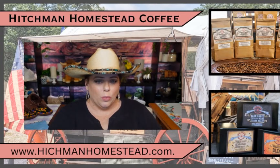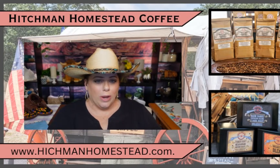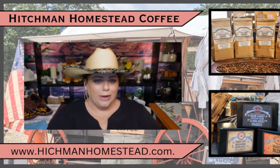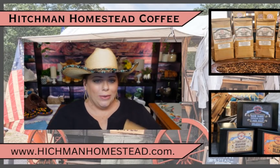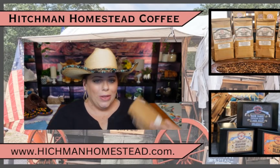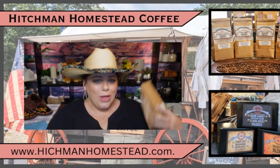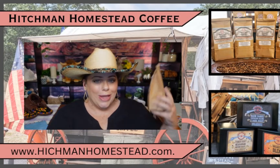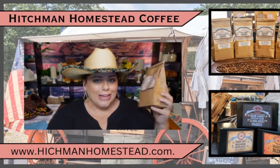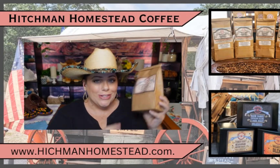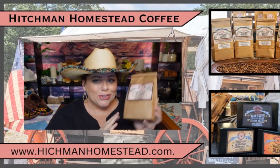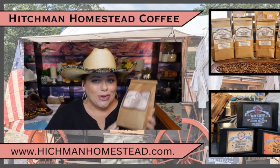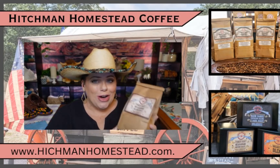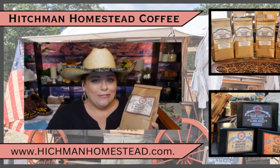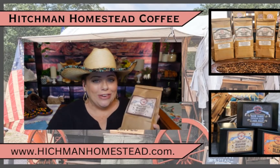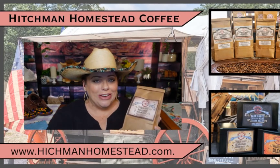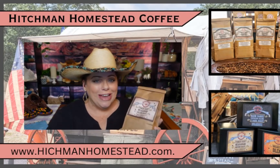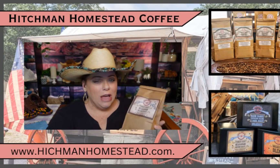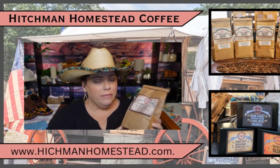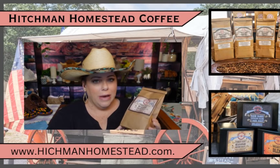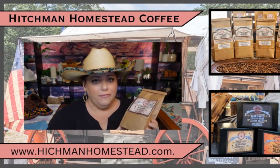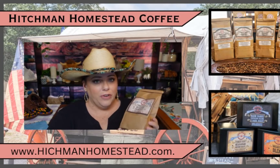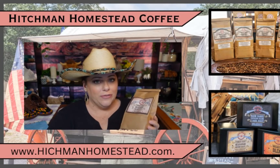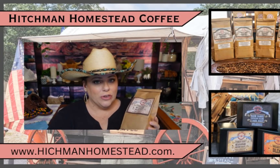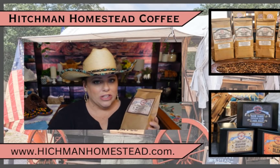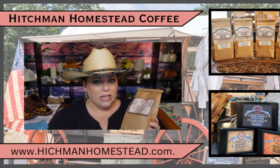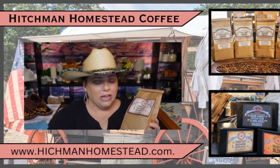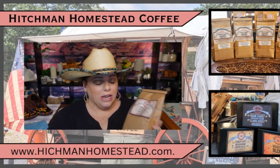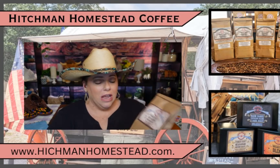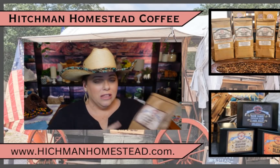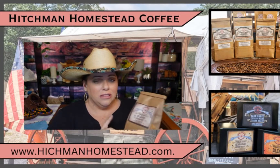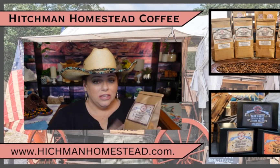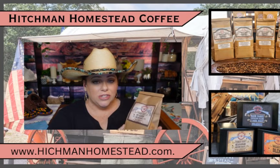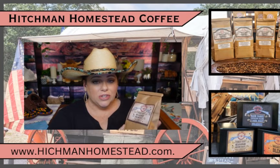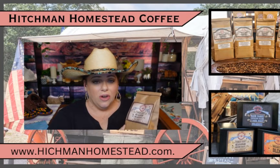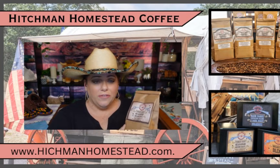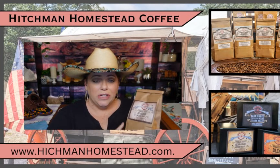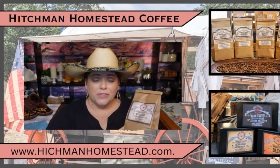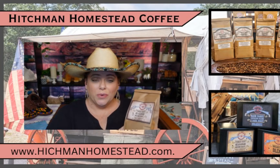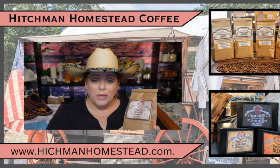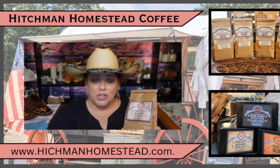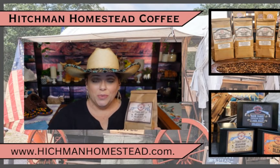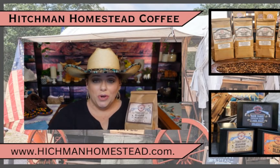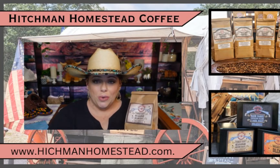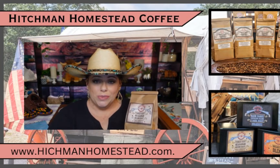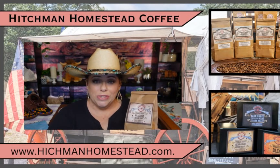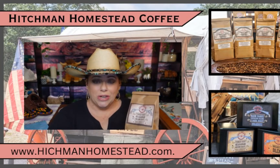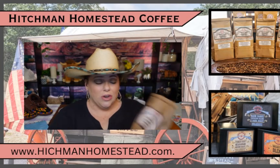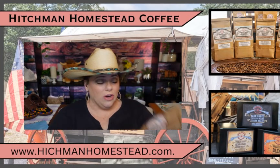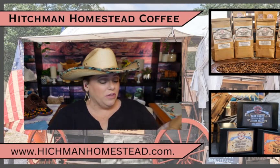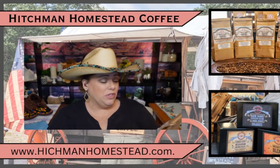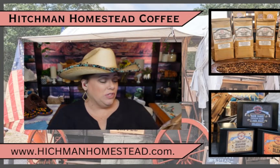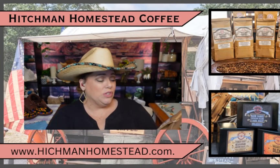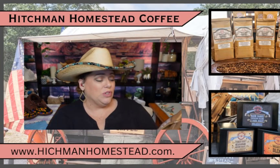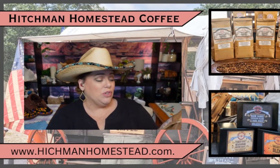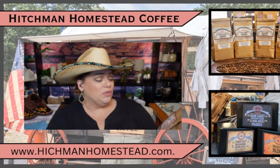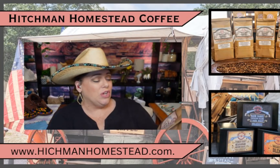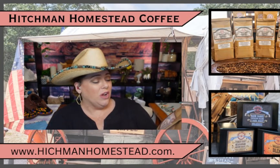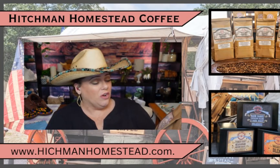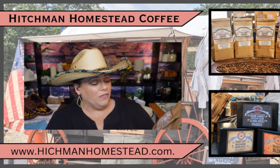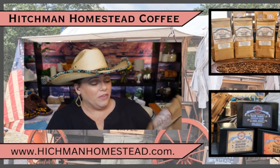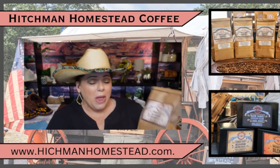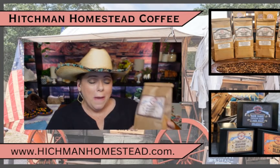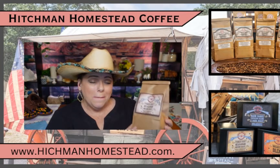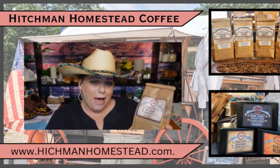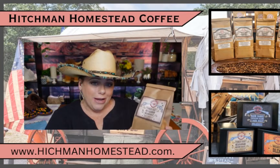is it? Well, it's coffee, my favorite thing. This coffee is from Hitchman Homestead Coffee. This is the Shooter